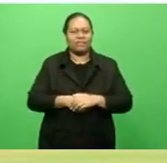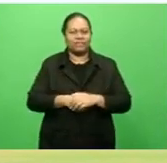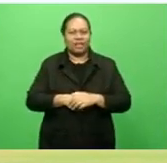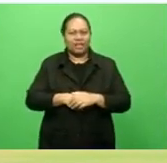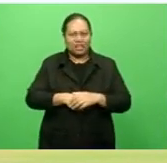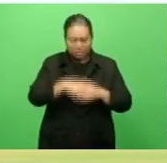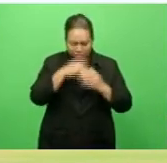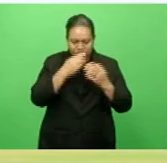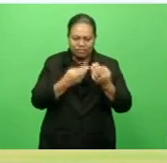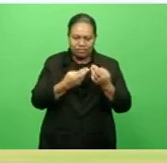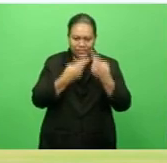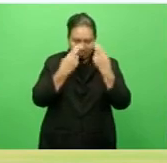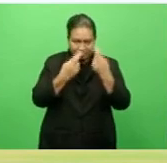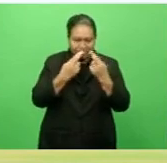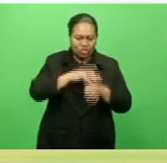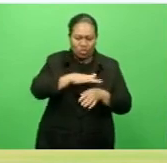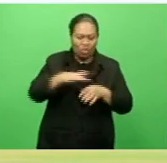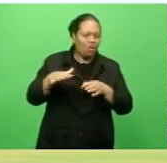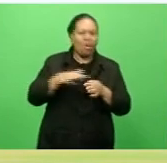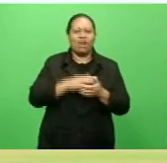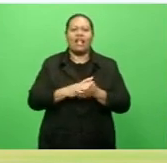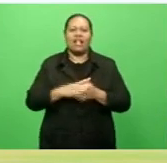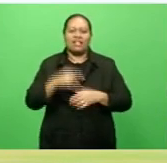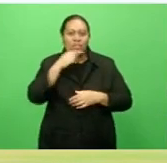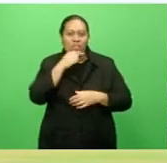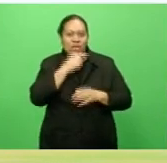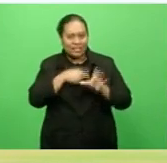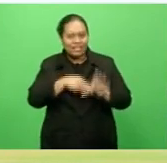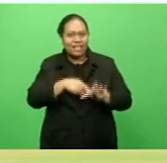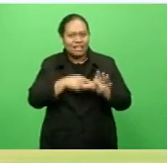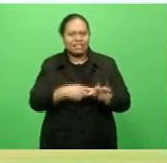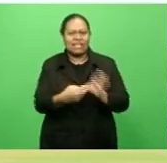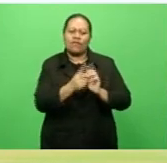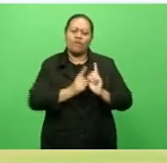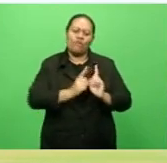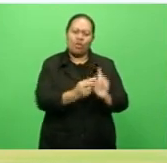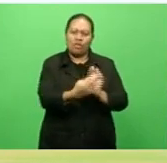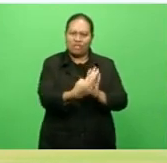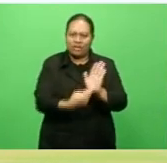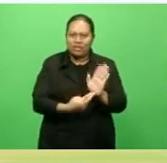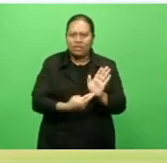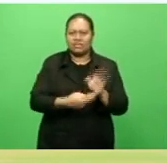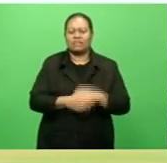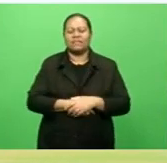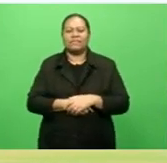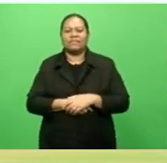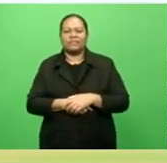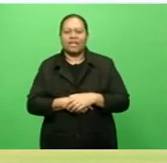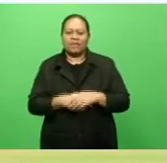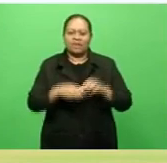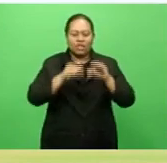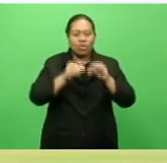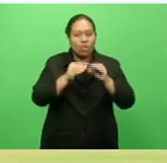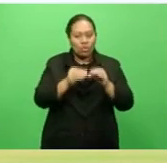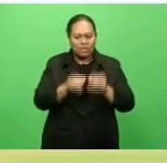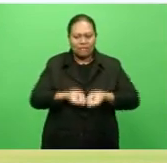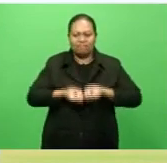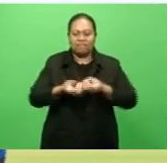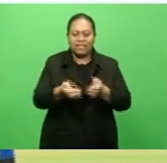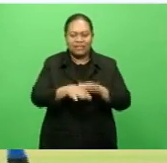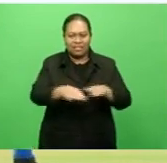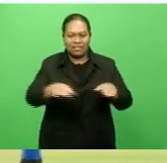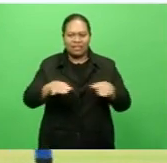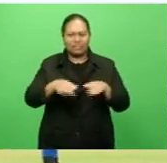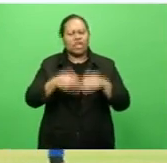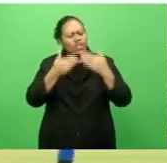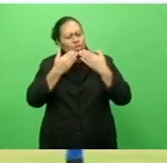boys for abiding by the rules and the game plan that set up by the coach. And I would like to